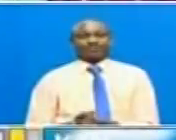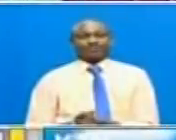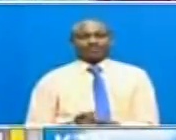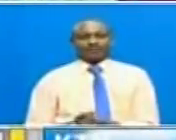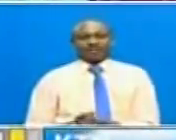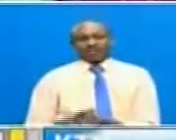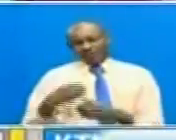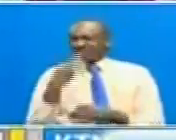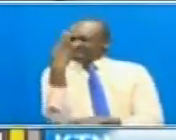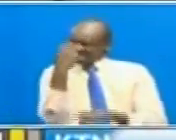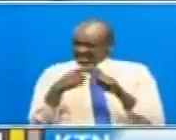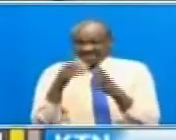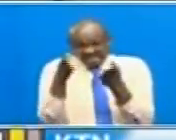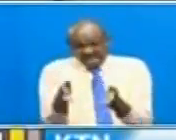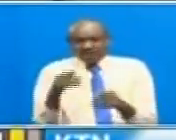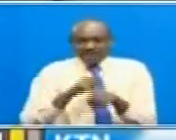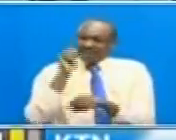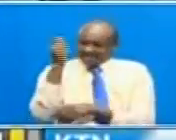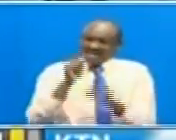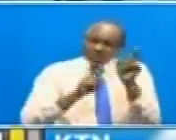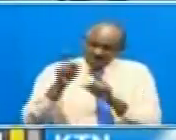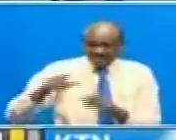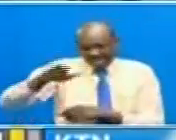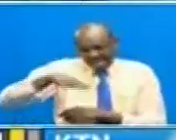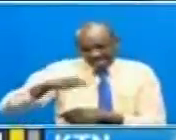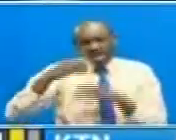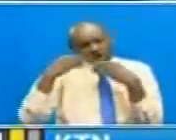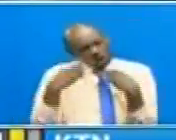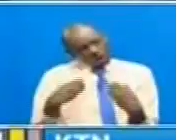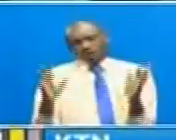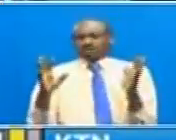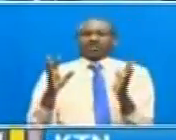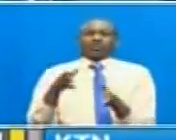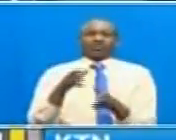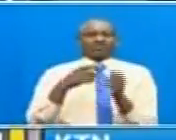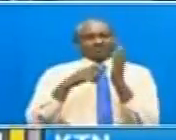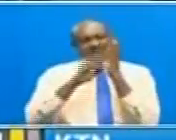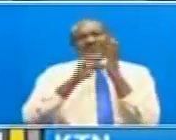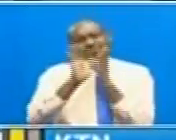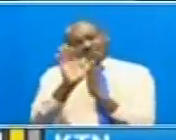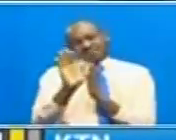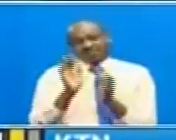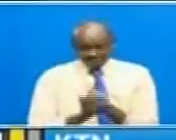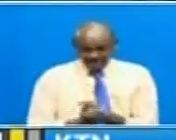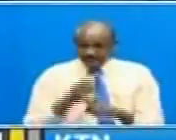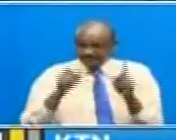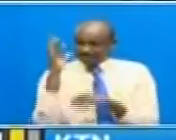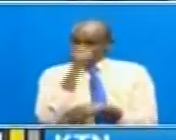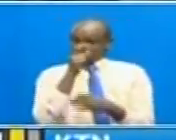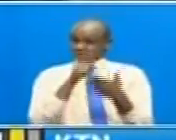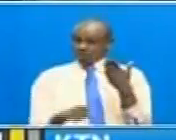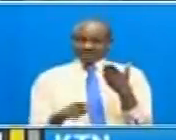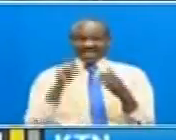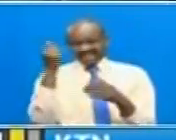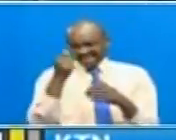It's been close to 3 years now since the Kenyan tourism sector lost its magical appeal to international tourists. But the beauty of the